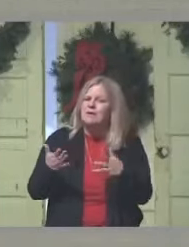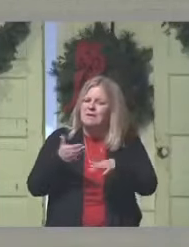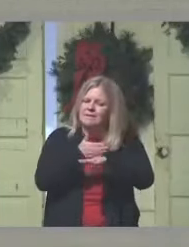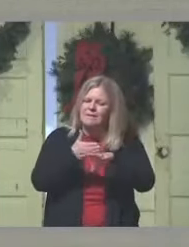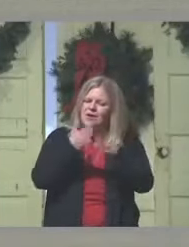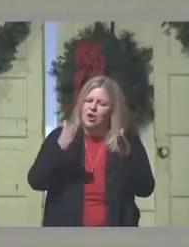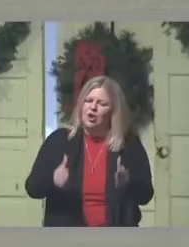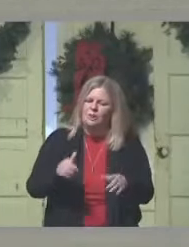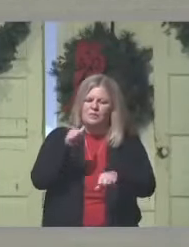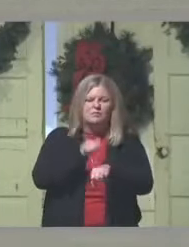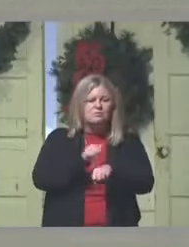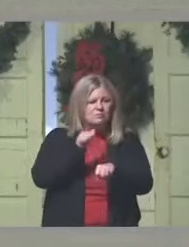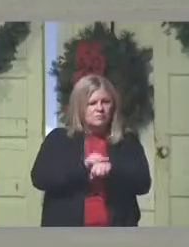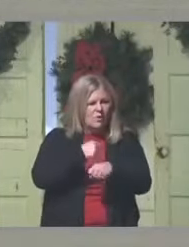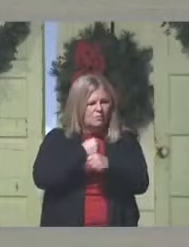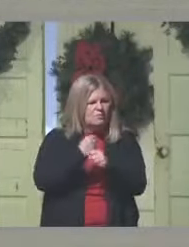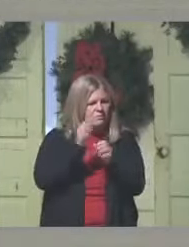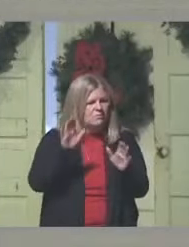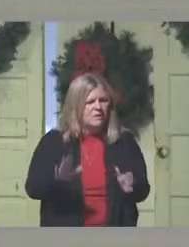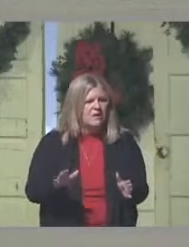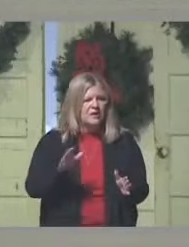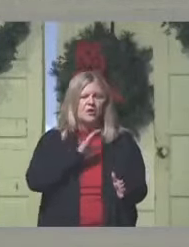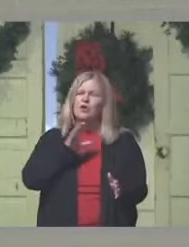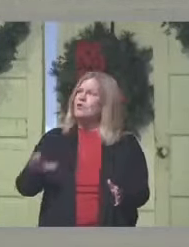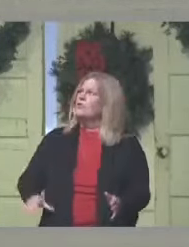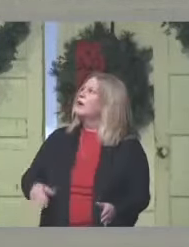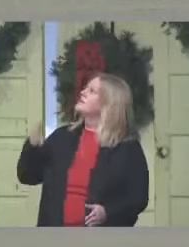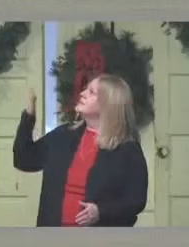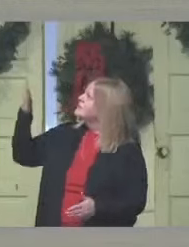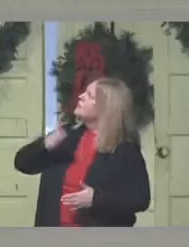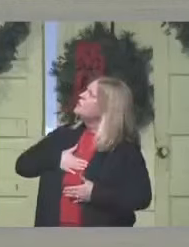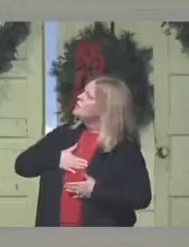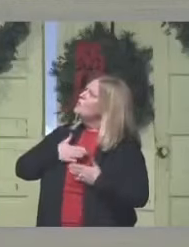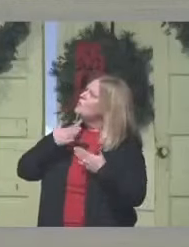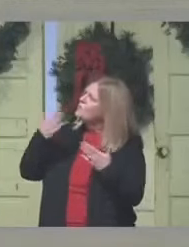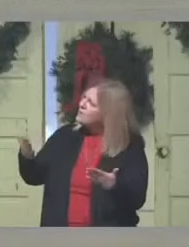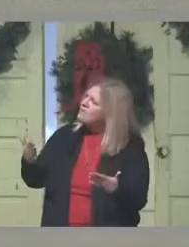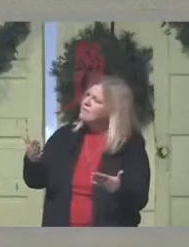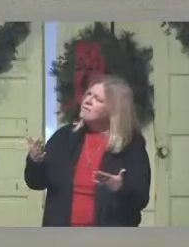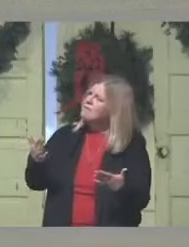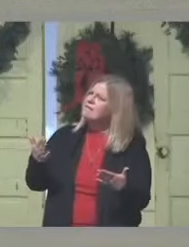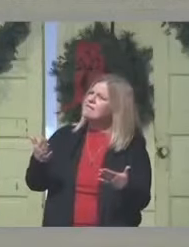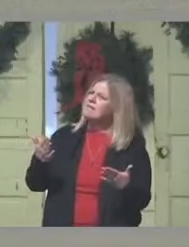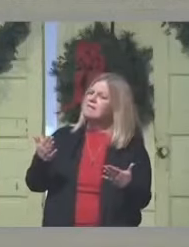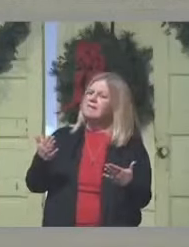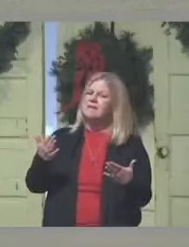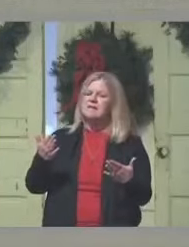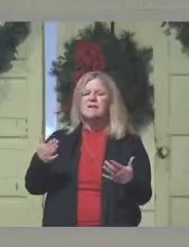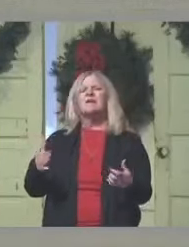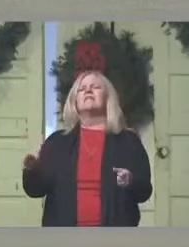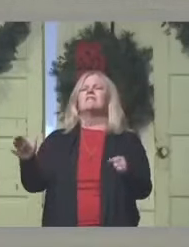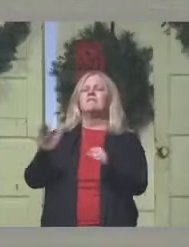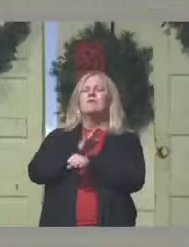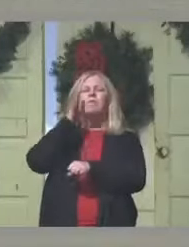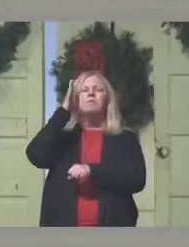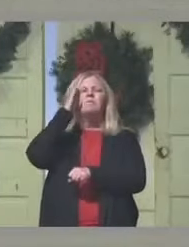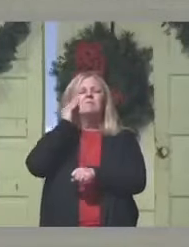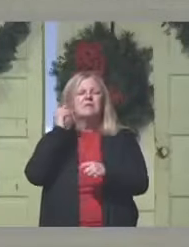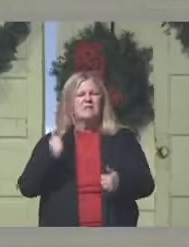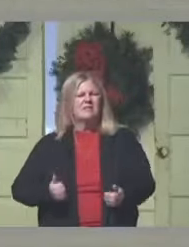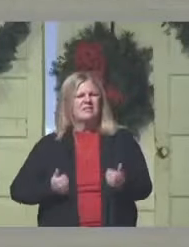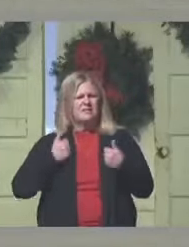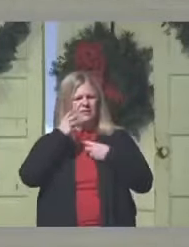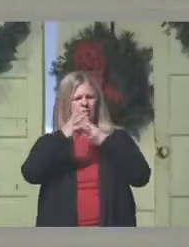and stone mason. Christ, our Creator, would willingly subject himself to the full effects of living in a